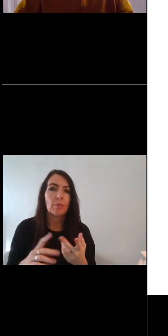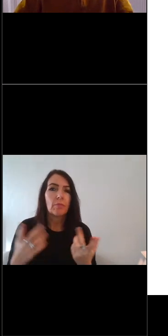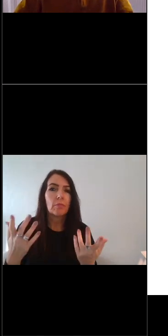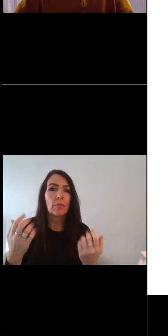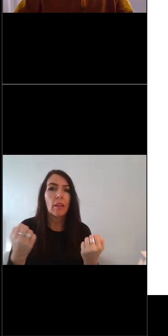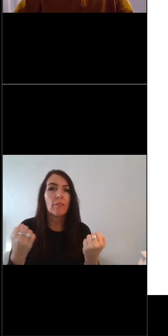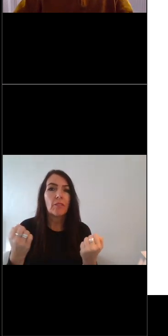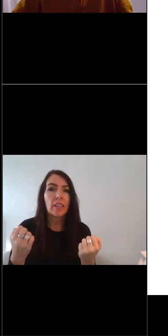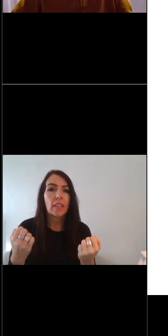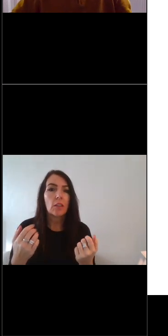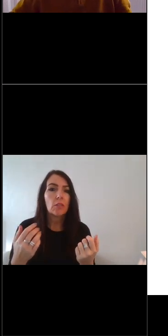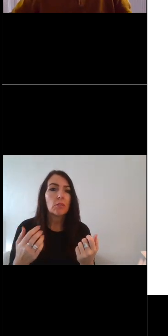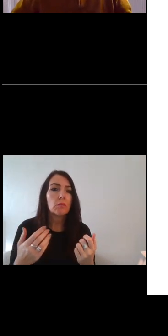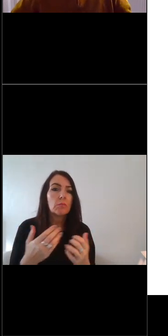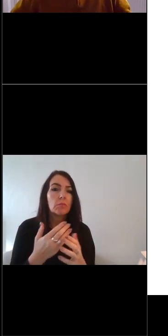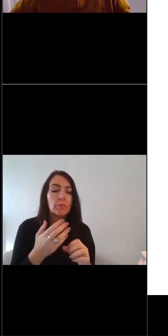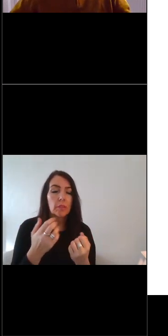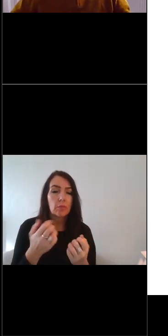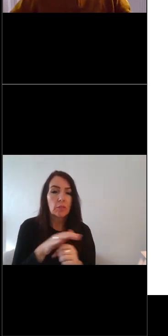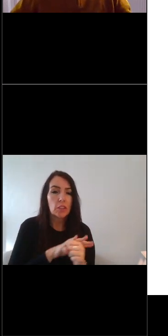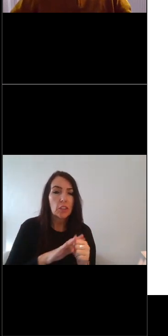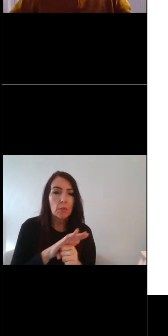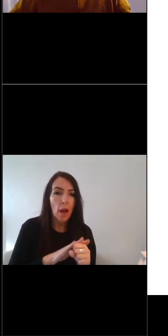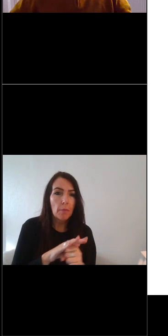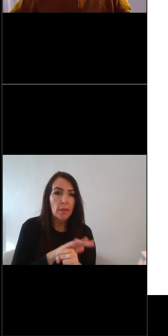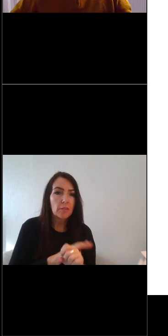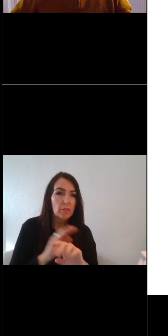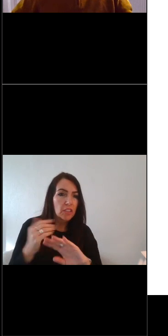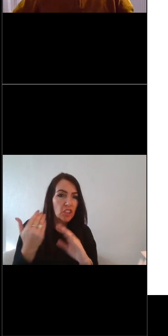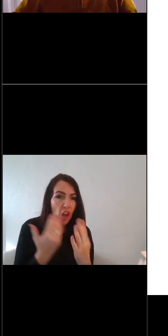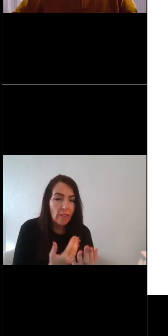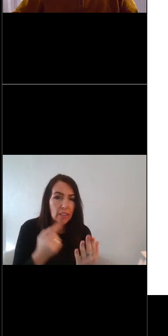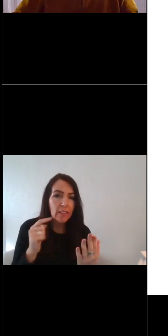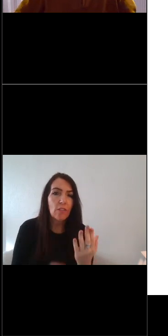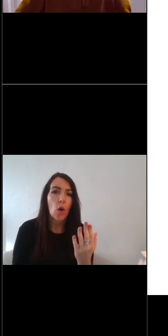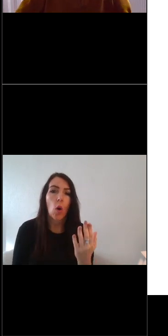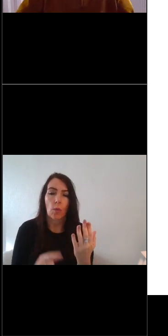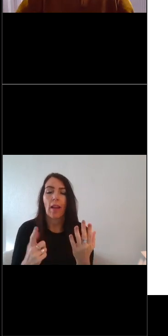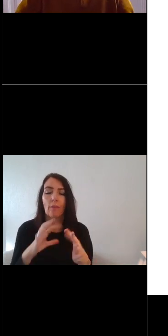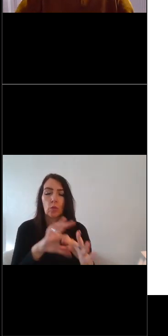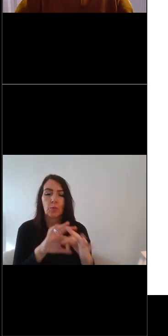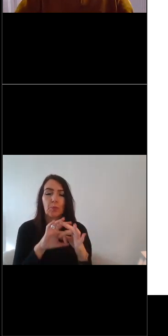operating departments that fleet provide a service for, then each of these needs to be engaged.